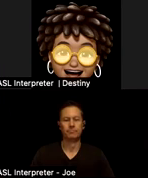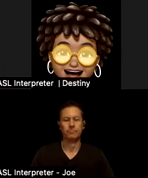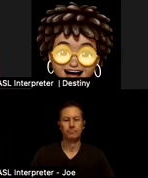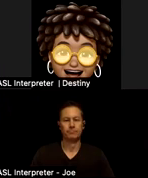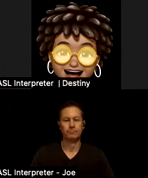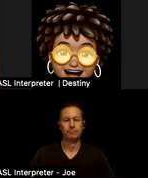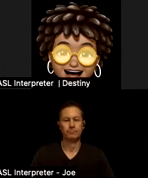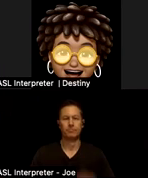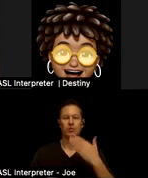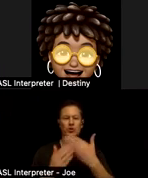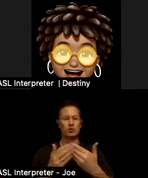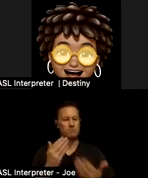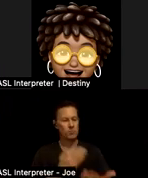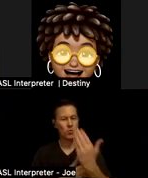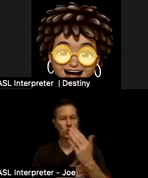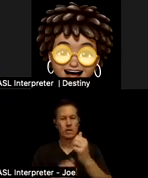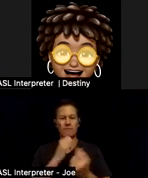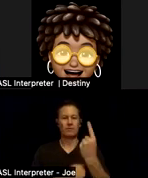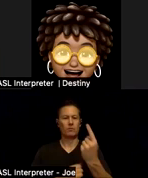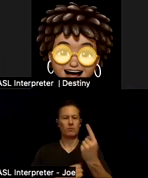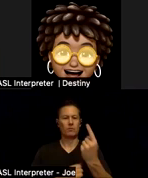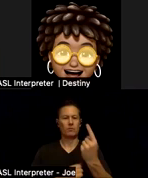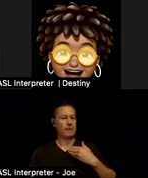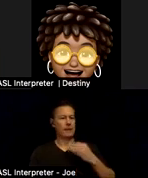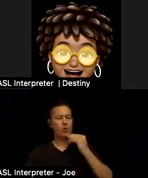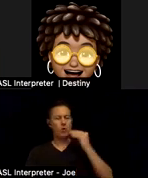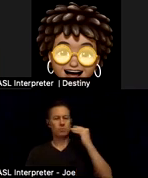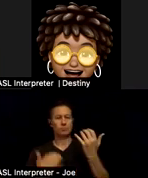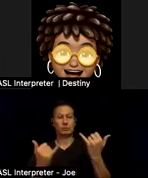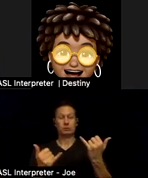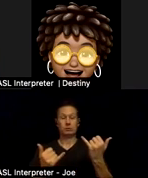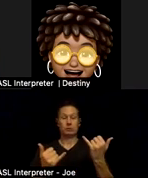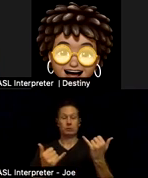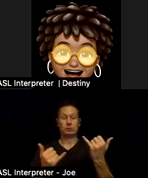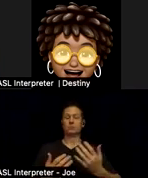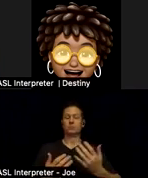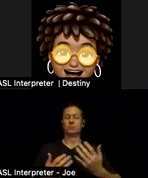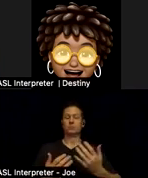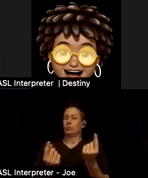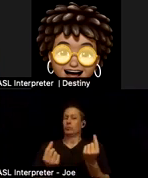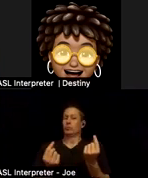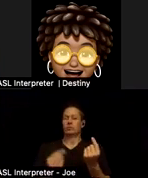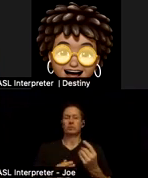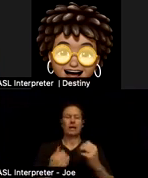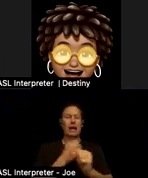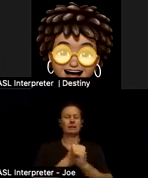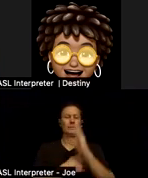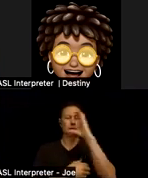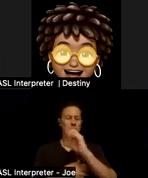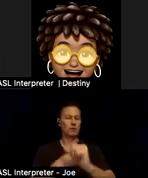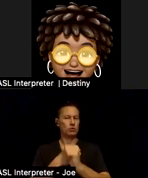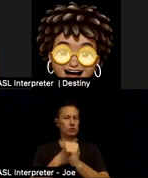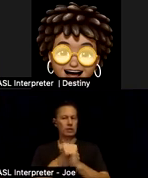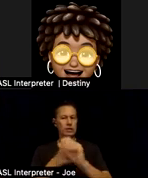Good morning, everyone. Welcome to my home. Today, we're going to be going on a hazard hunt to help protect you, your friends, your family, and